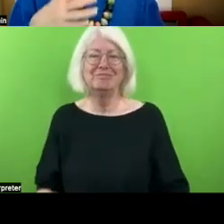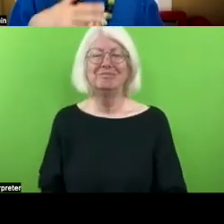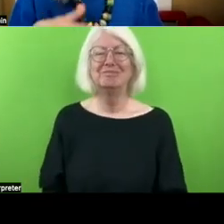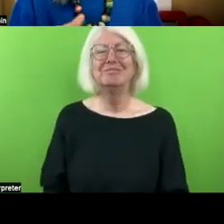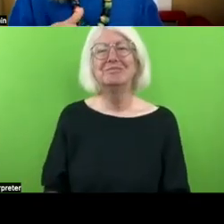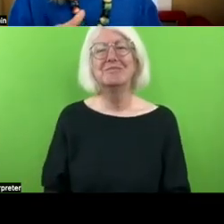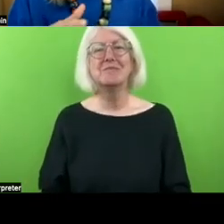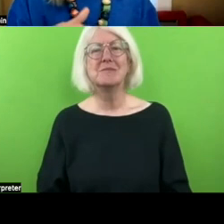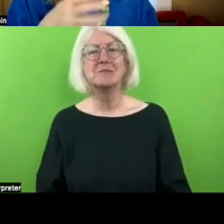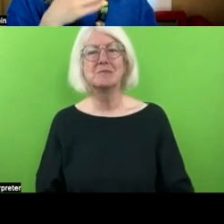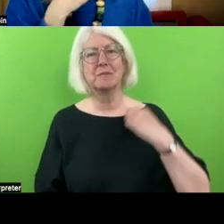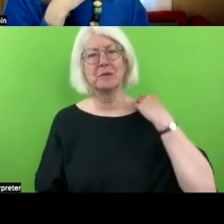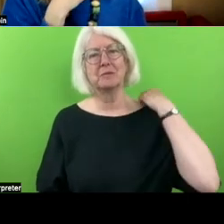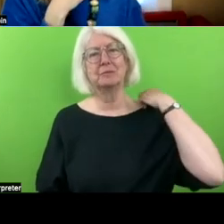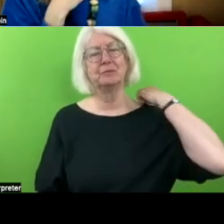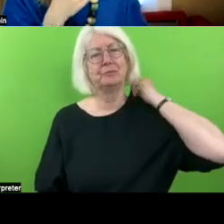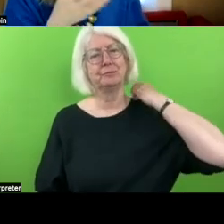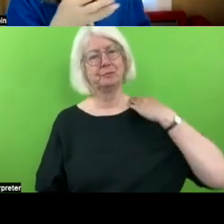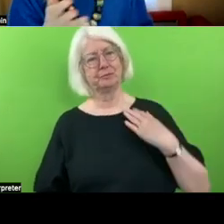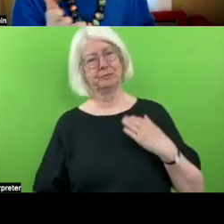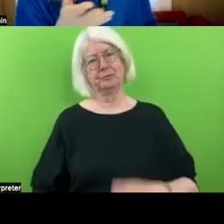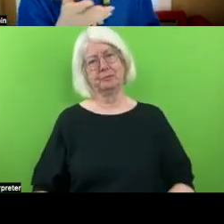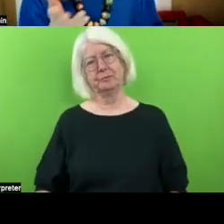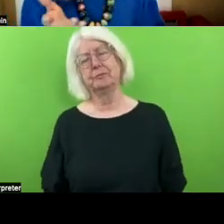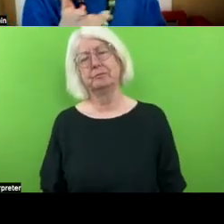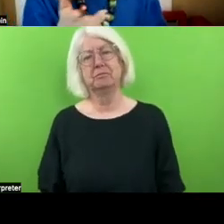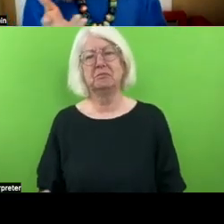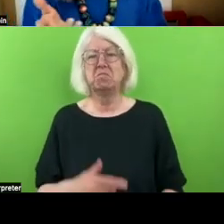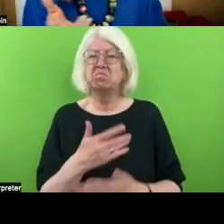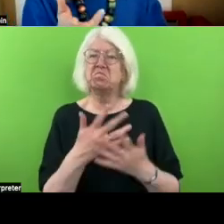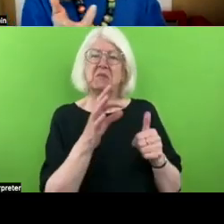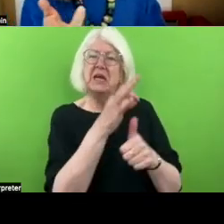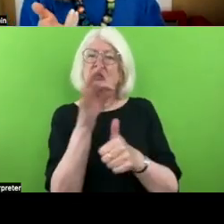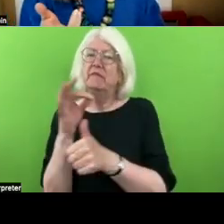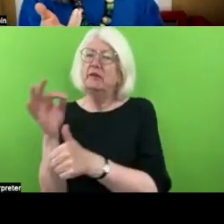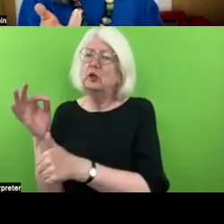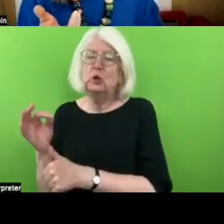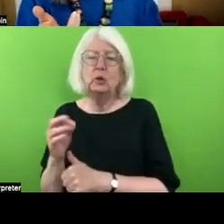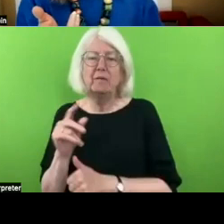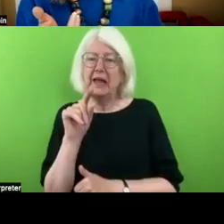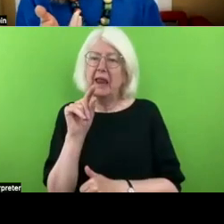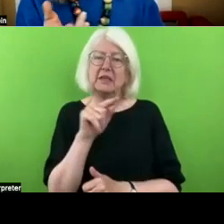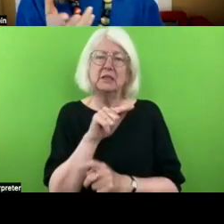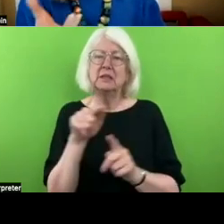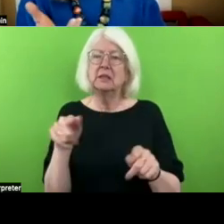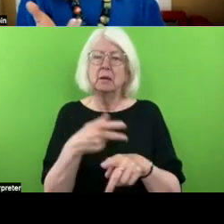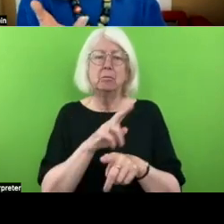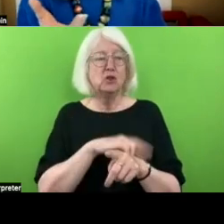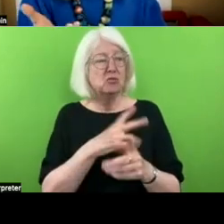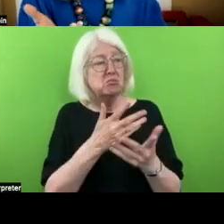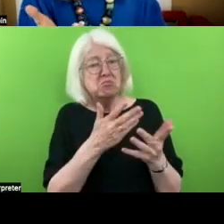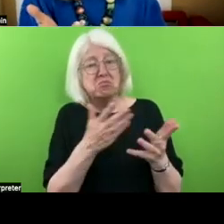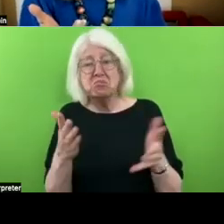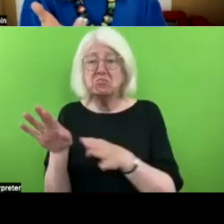Interestingly, in the interviews, the 11 diocesan bishops, there was no really consistent theological framing of power, its source,